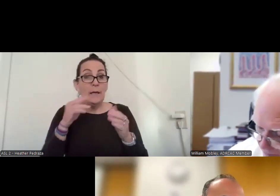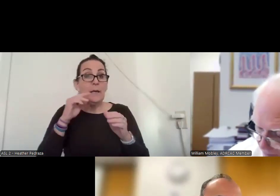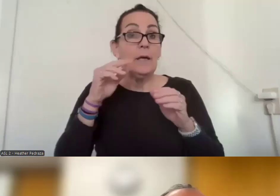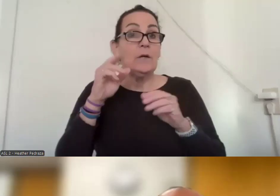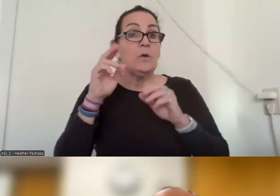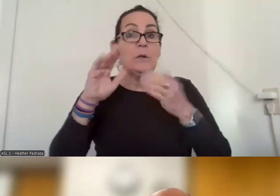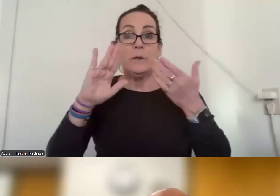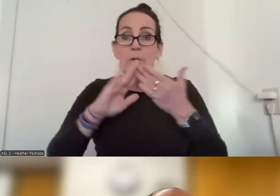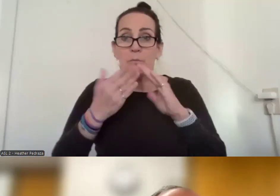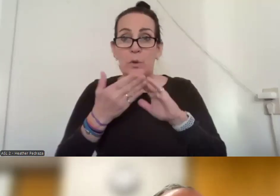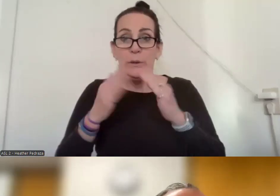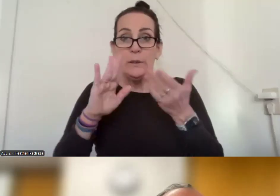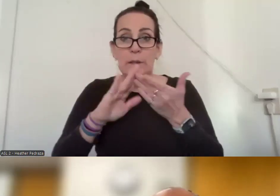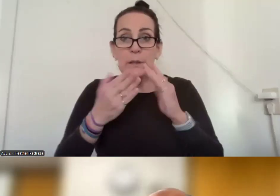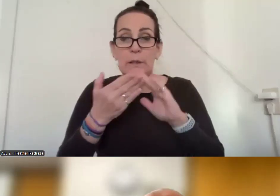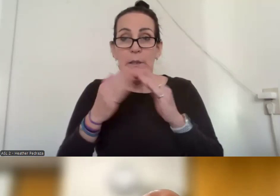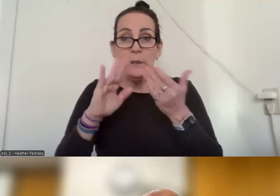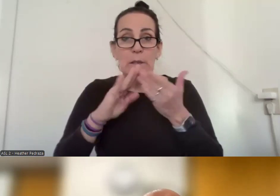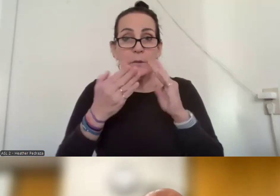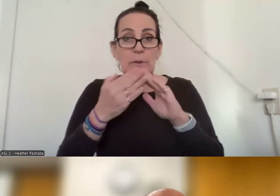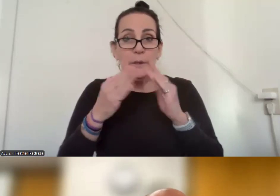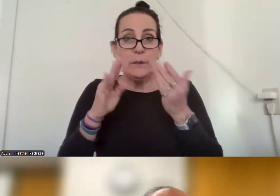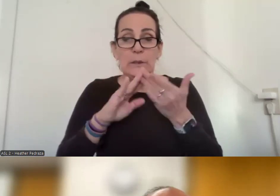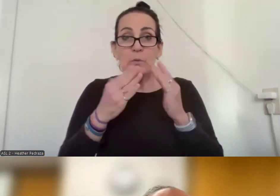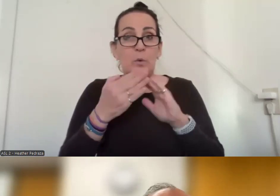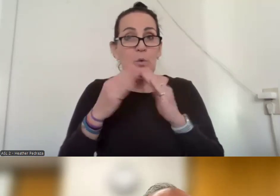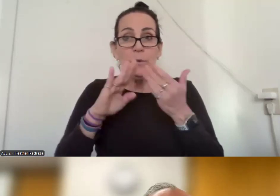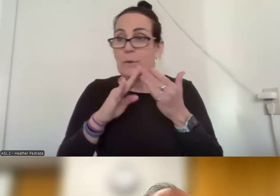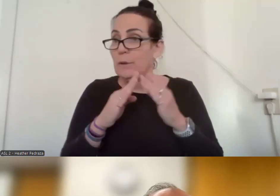who have comments or questions.